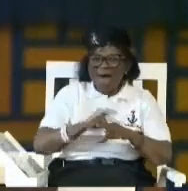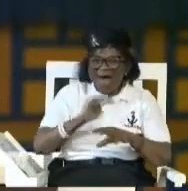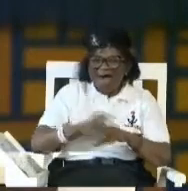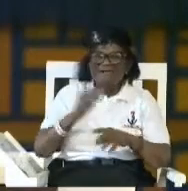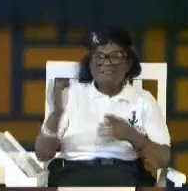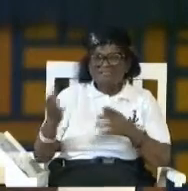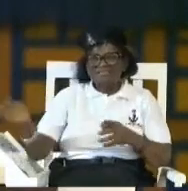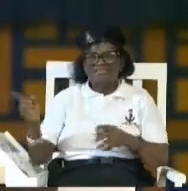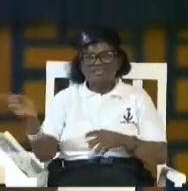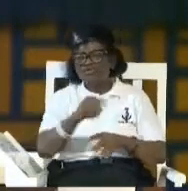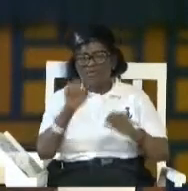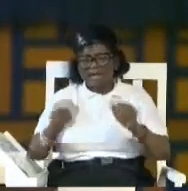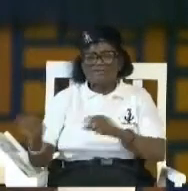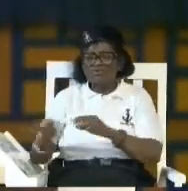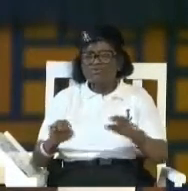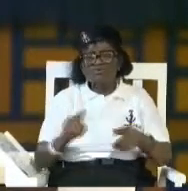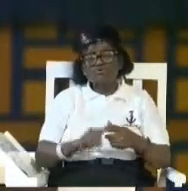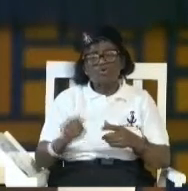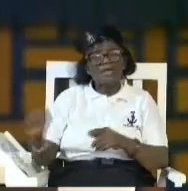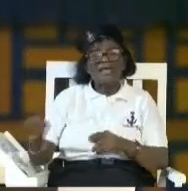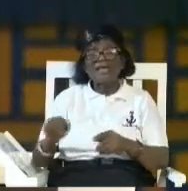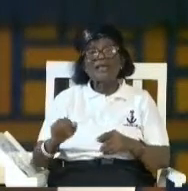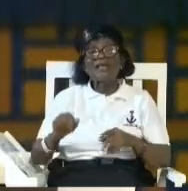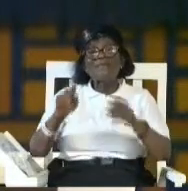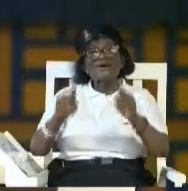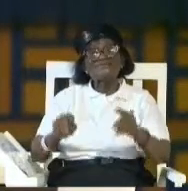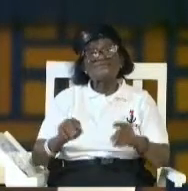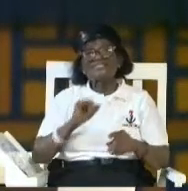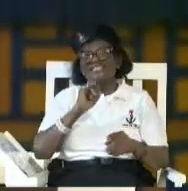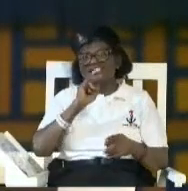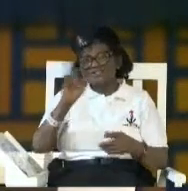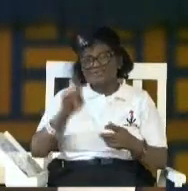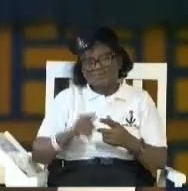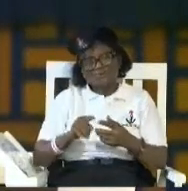to begin to remind him,